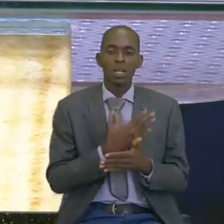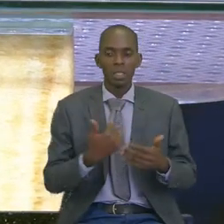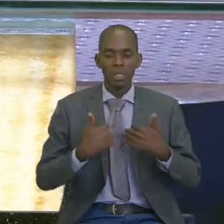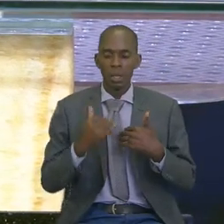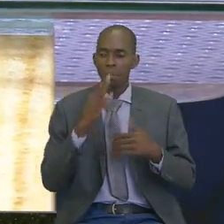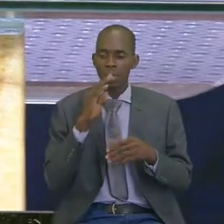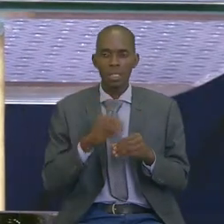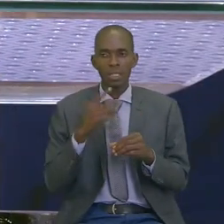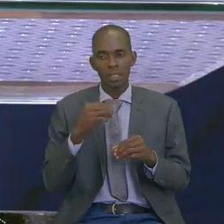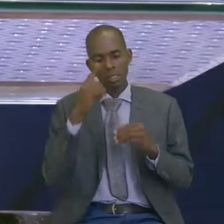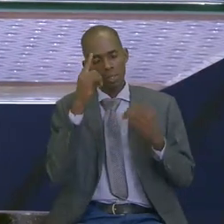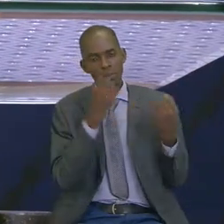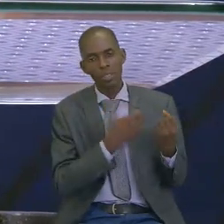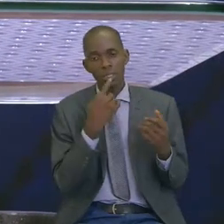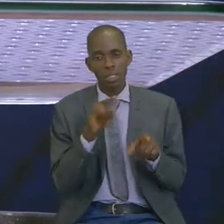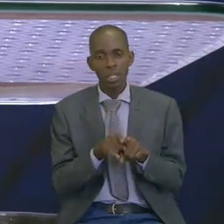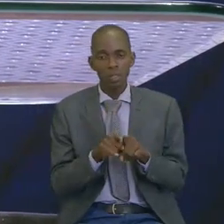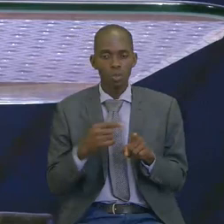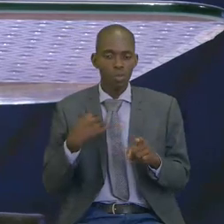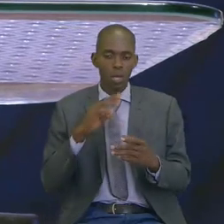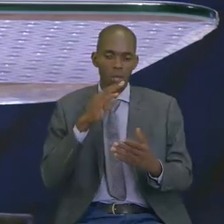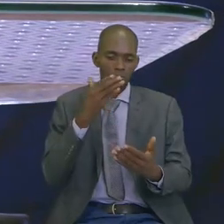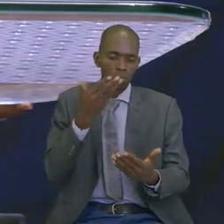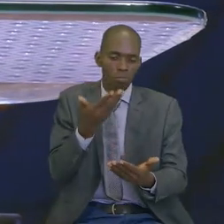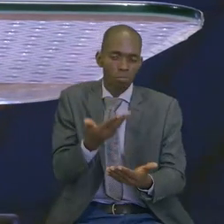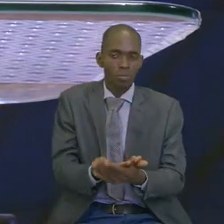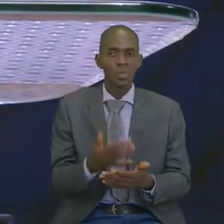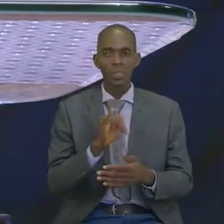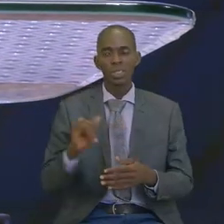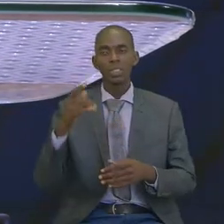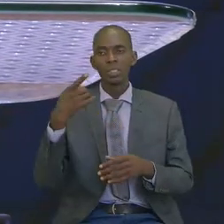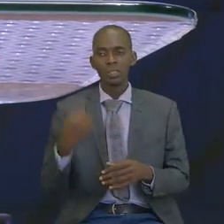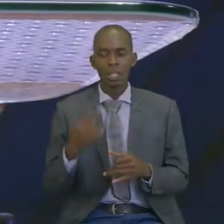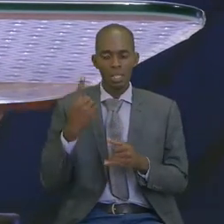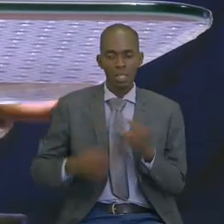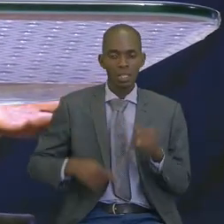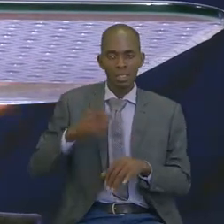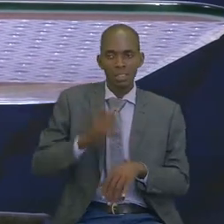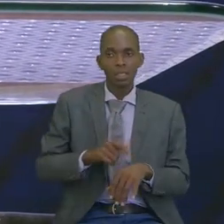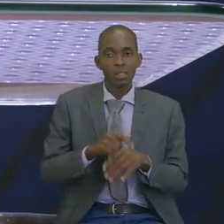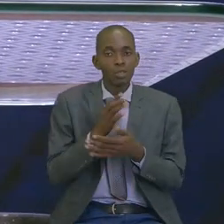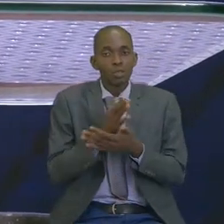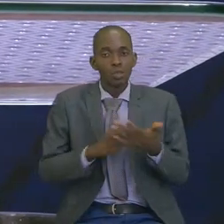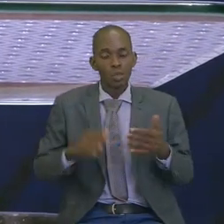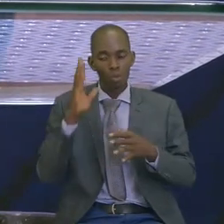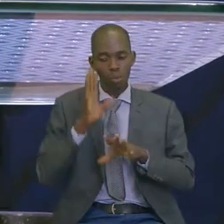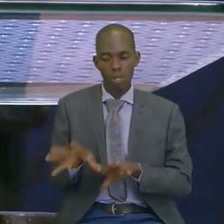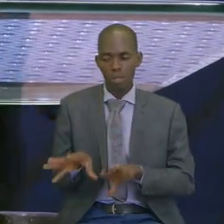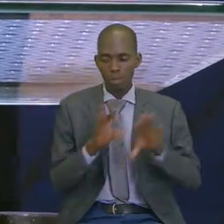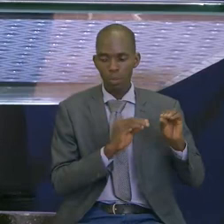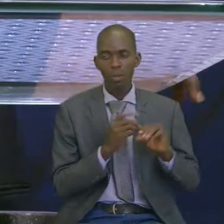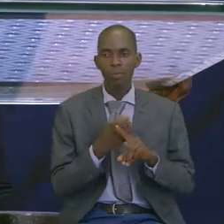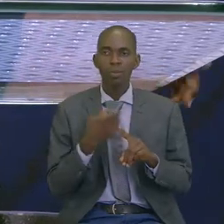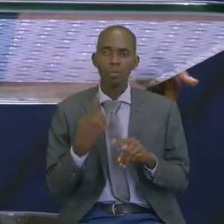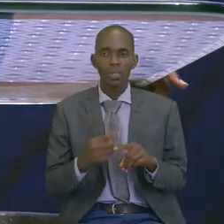It says as we're approaching the latter days and the latter times, some shall depart from the